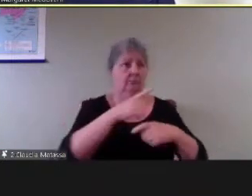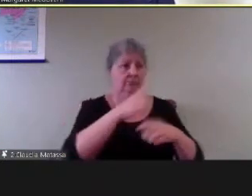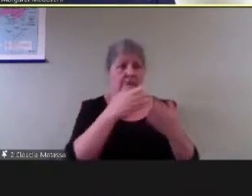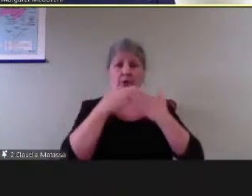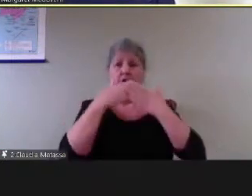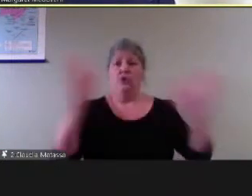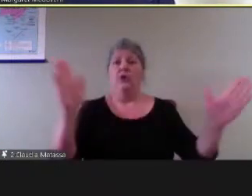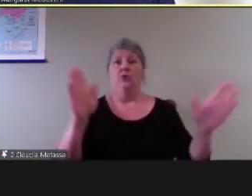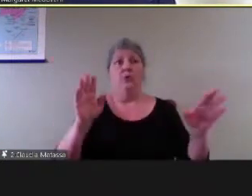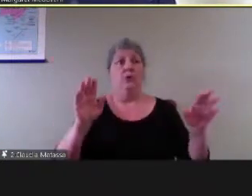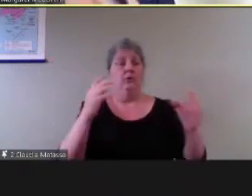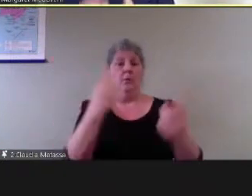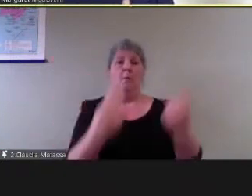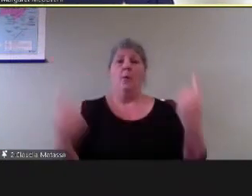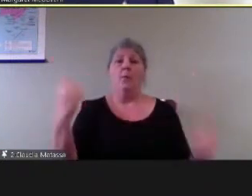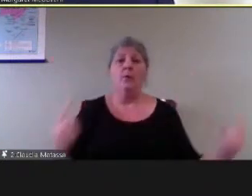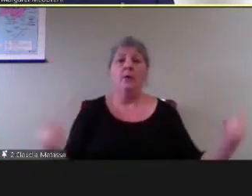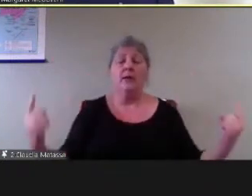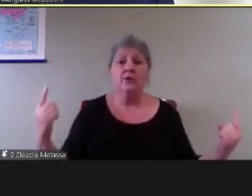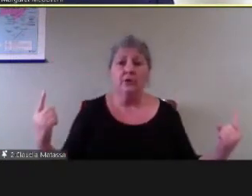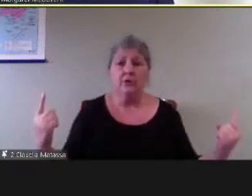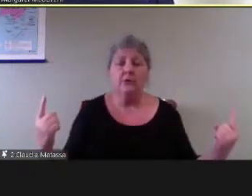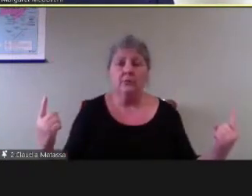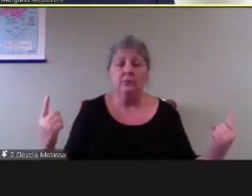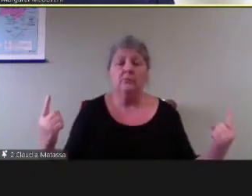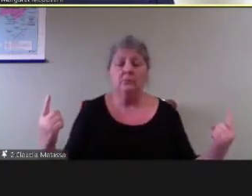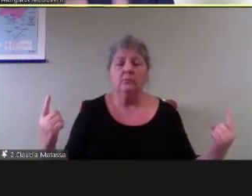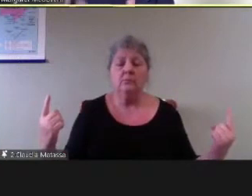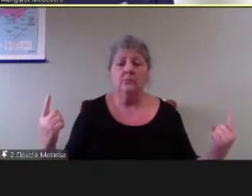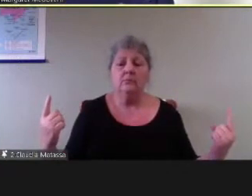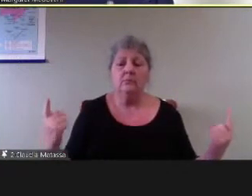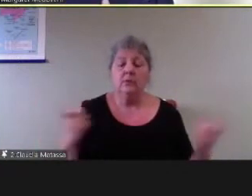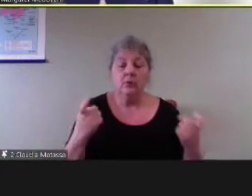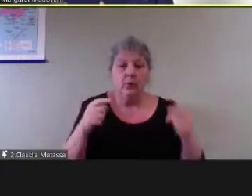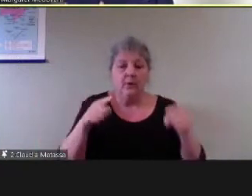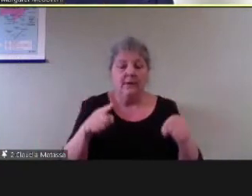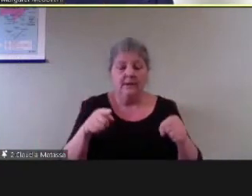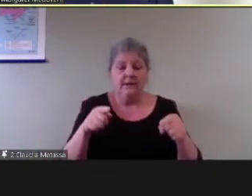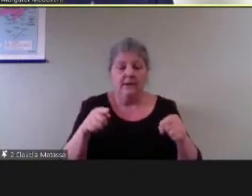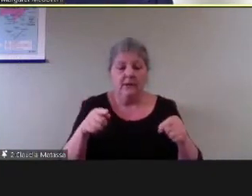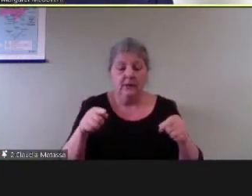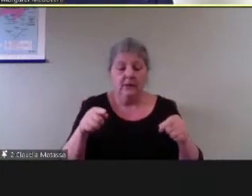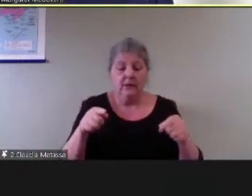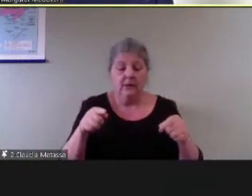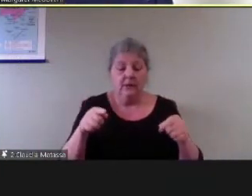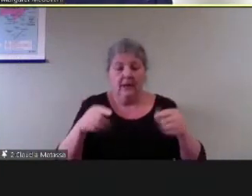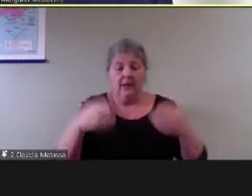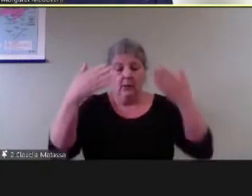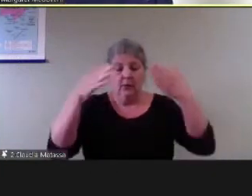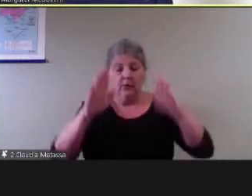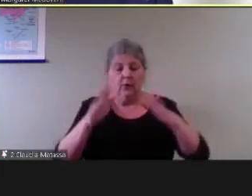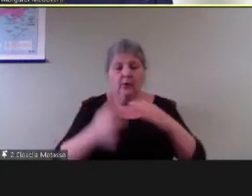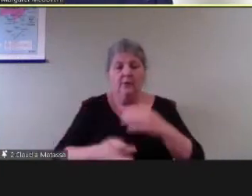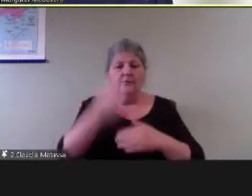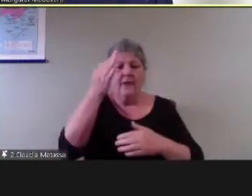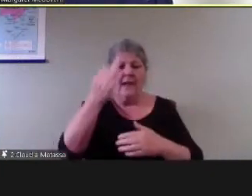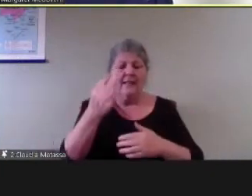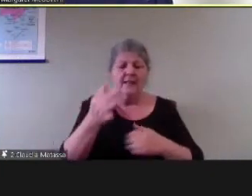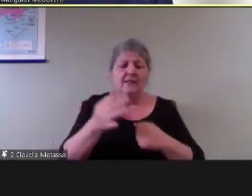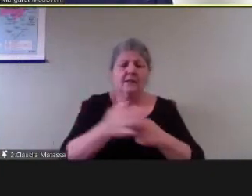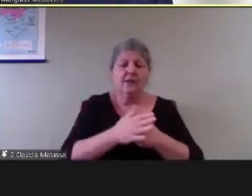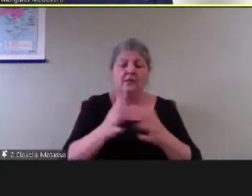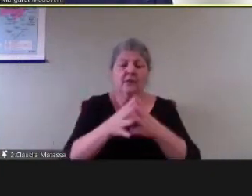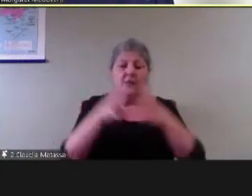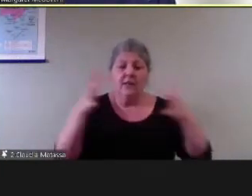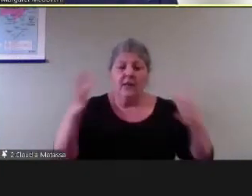of these difficulties or these experiences. So this slide here shows the findings of a large Welsh study